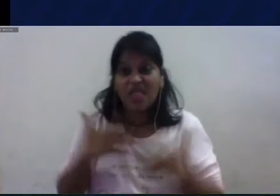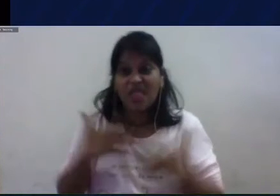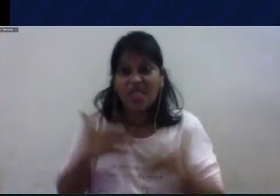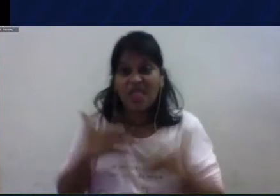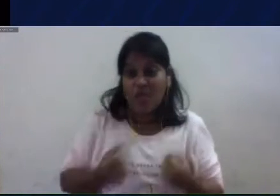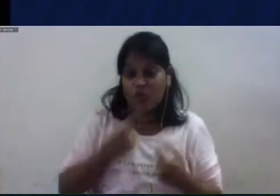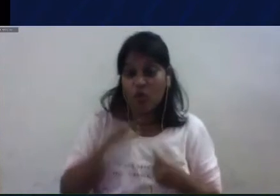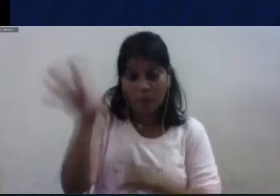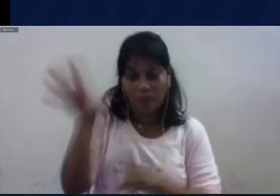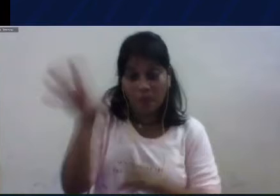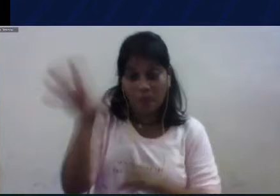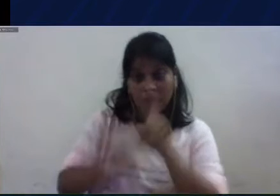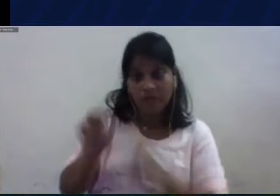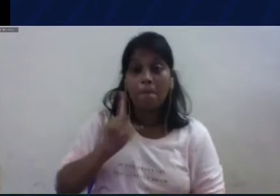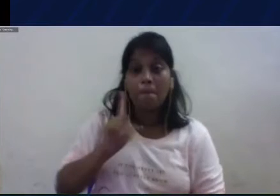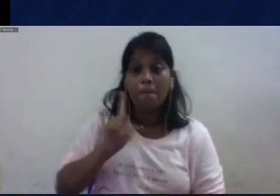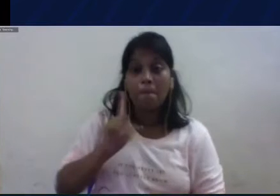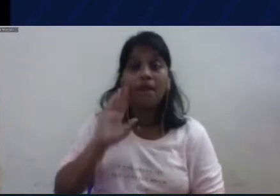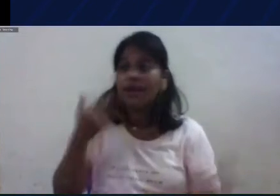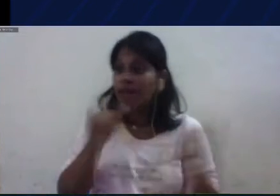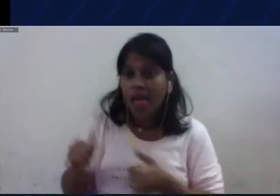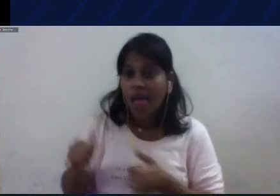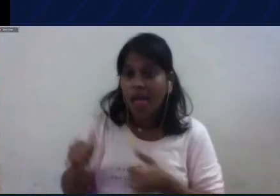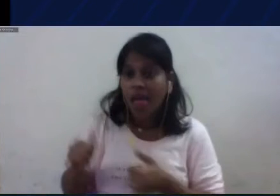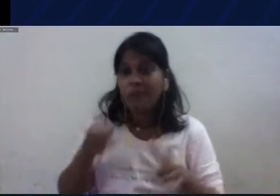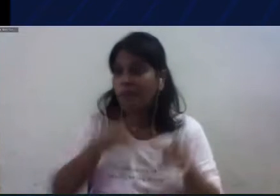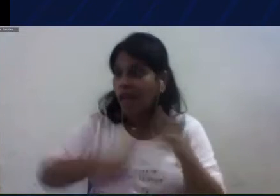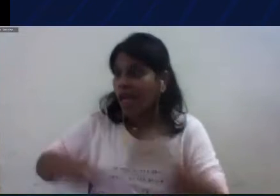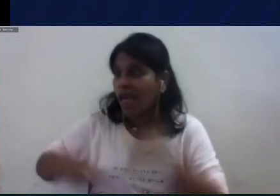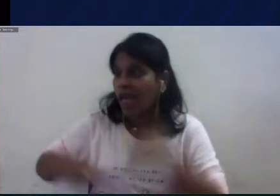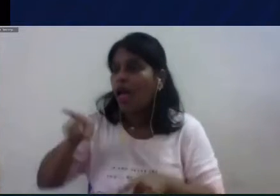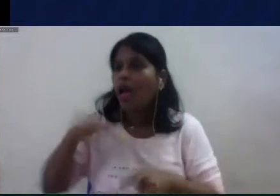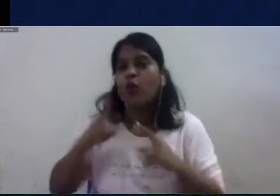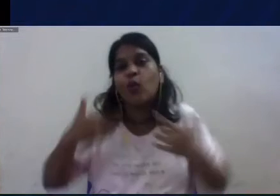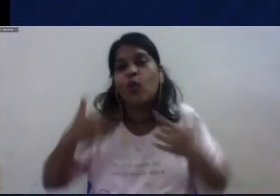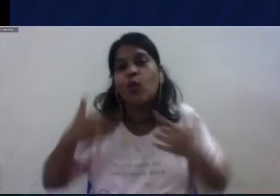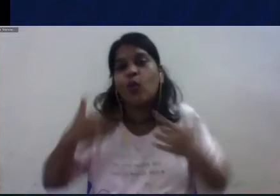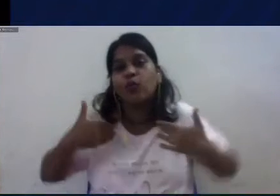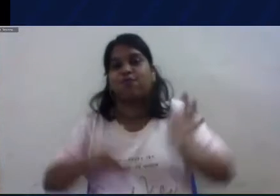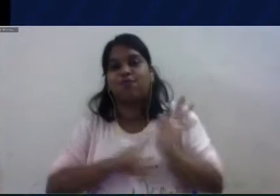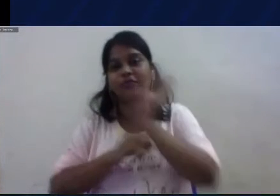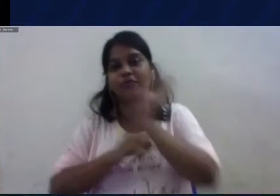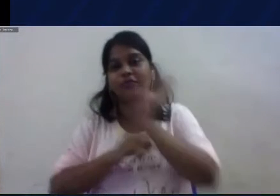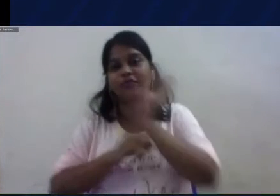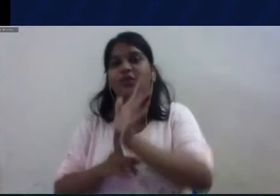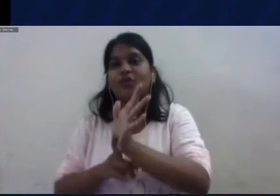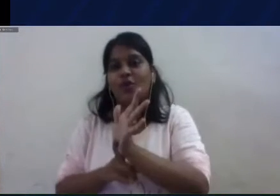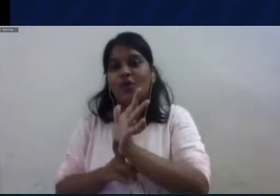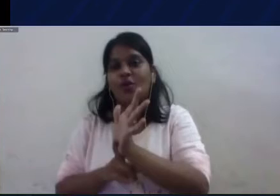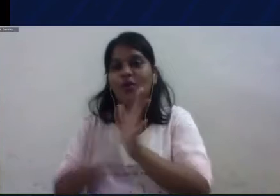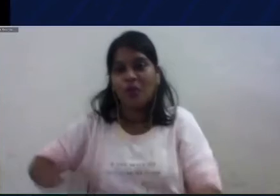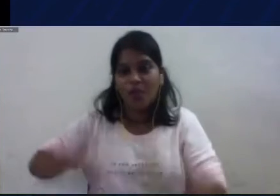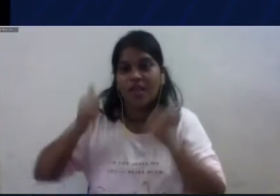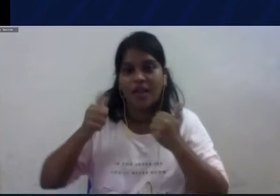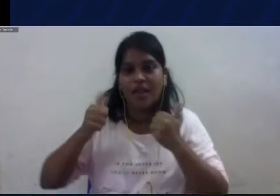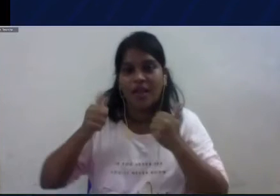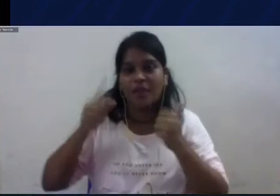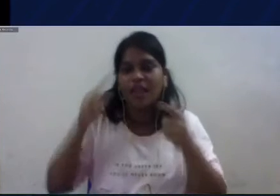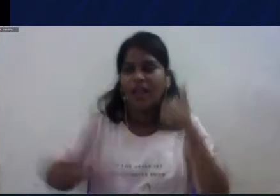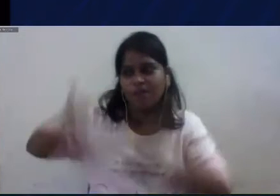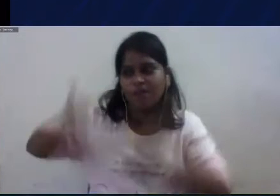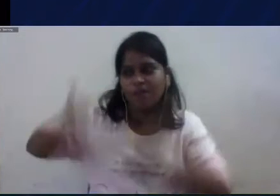you to perceive them. But when you make a person play a game, the sole aim of that individual is to win that game. So the